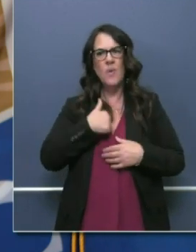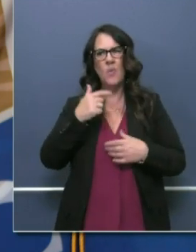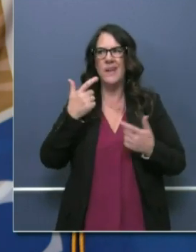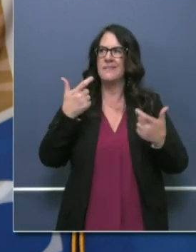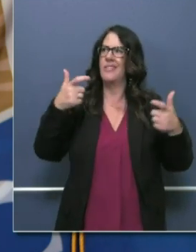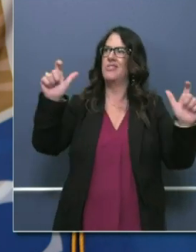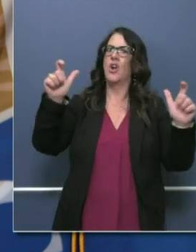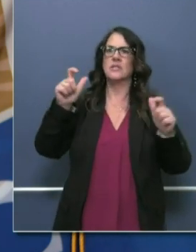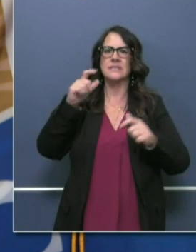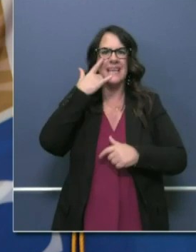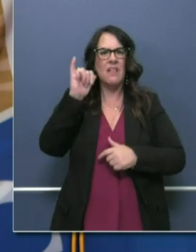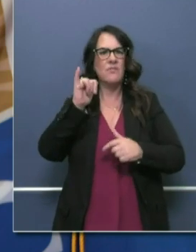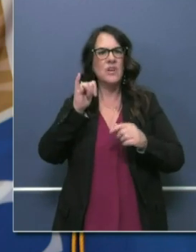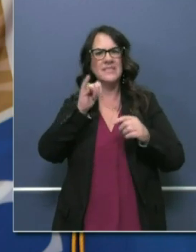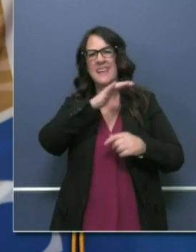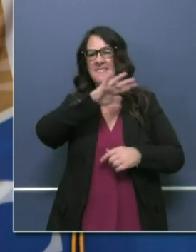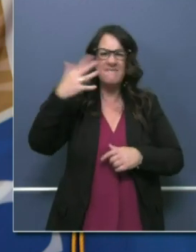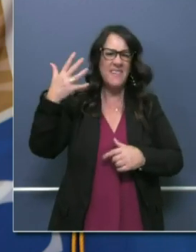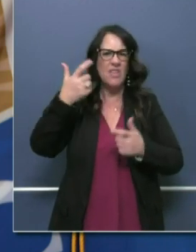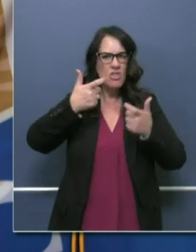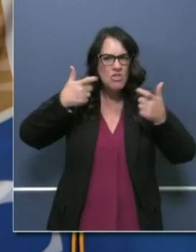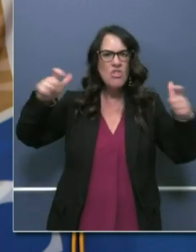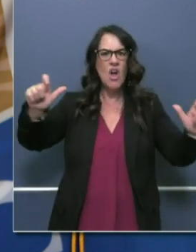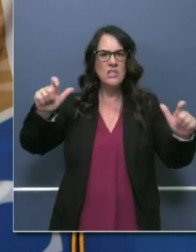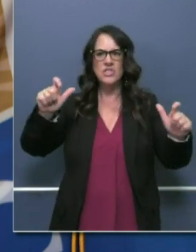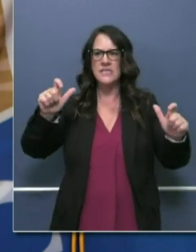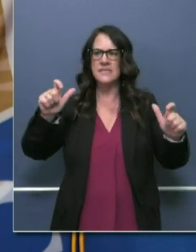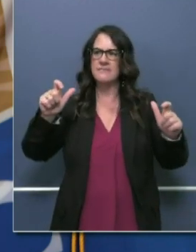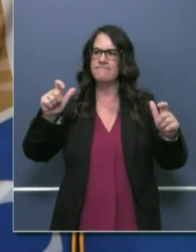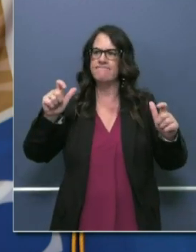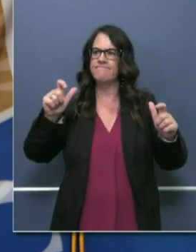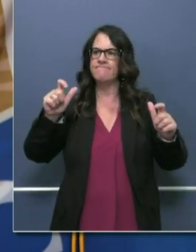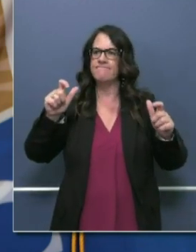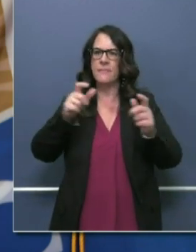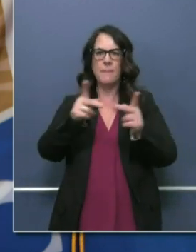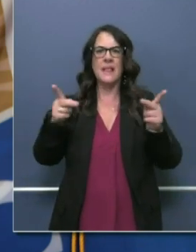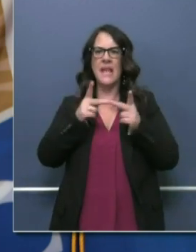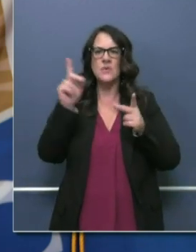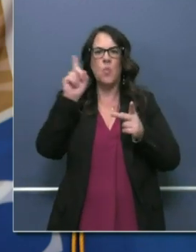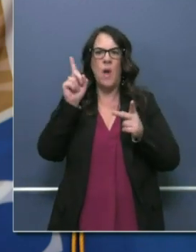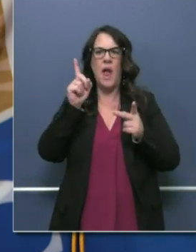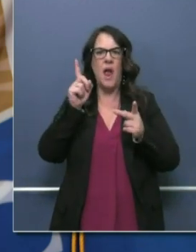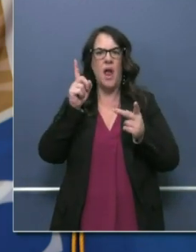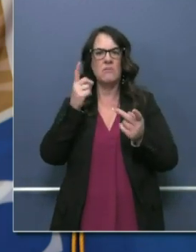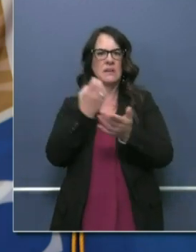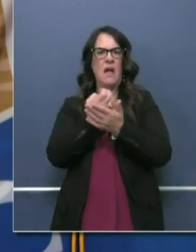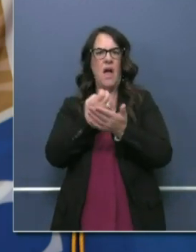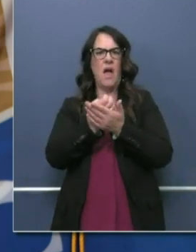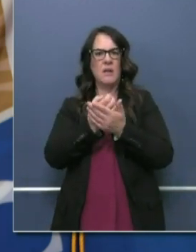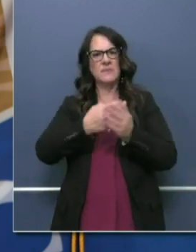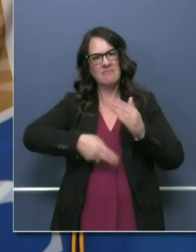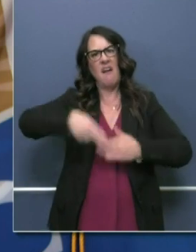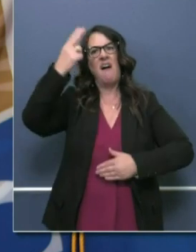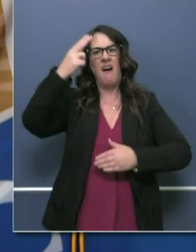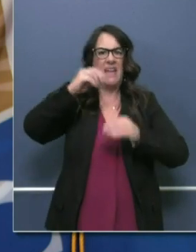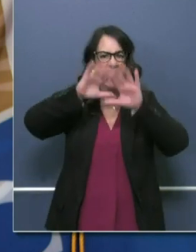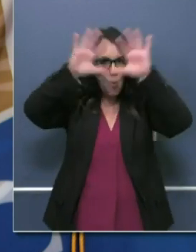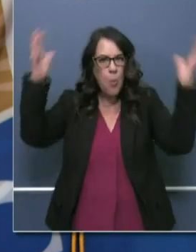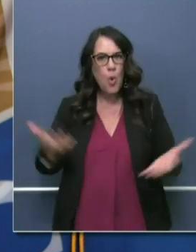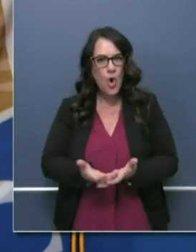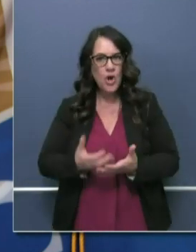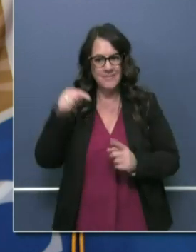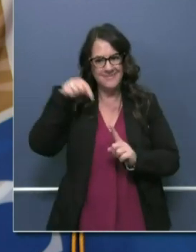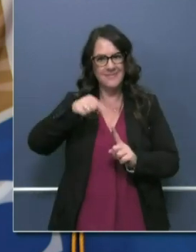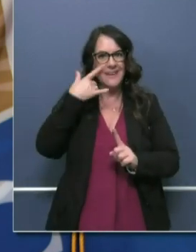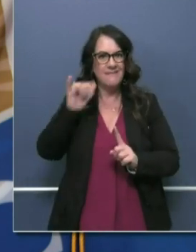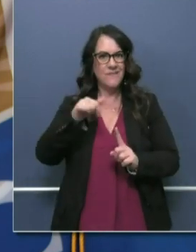economy, the numbers are rather extraordinary. And so you're right to write about this, right to ask the question, and know that we'll work with